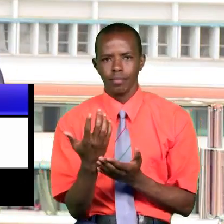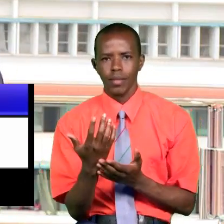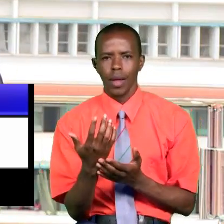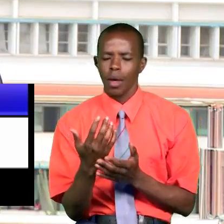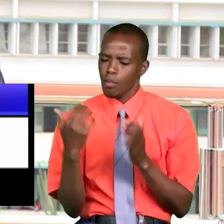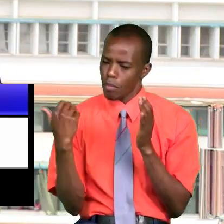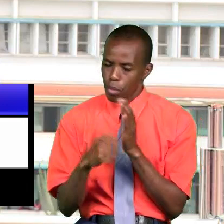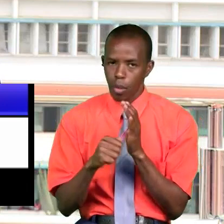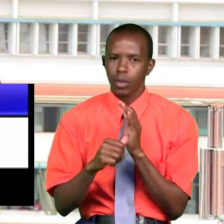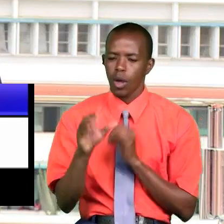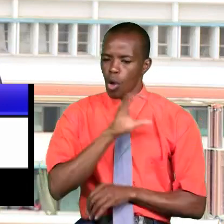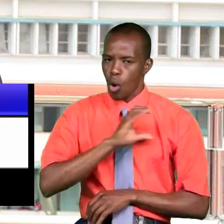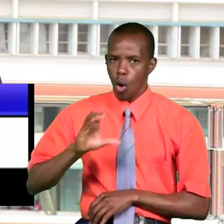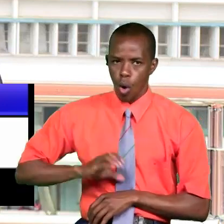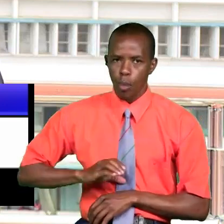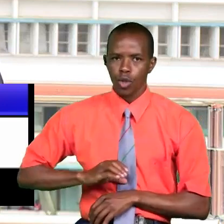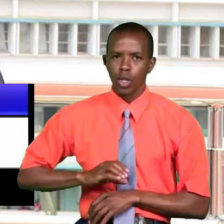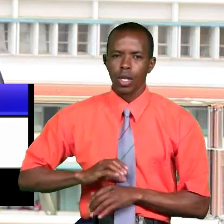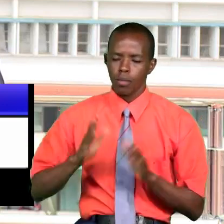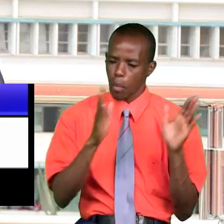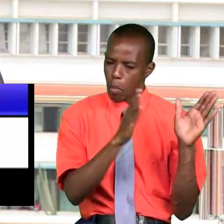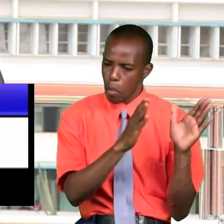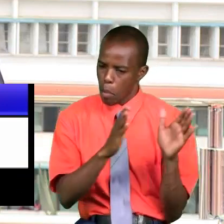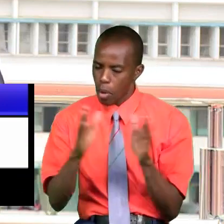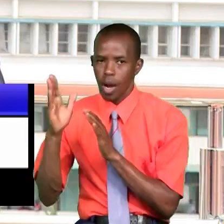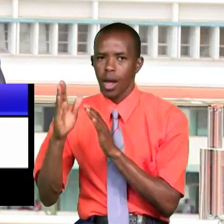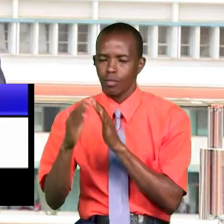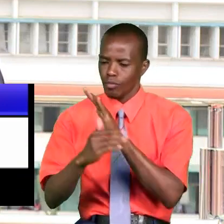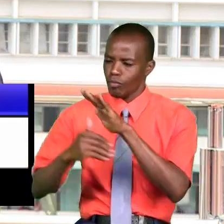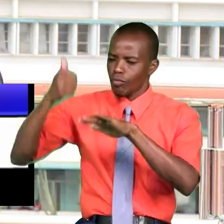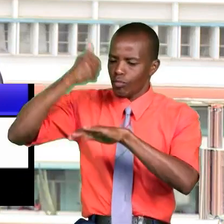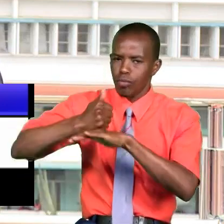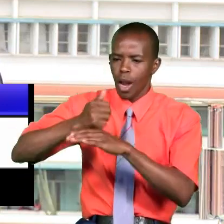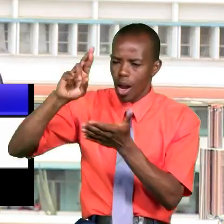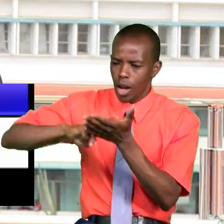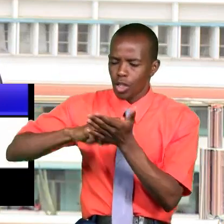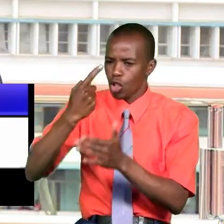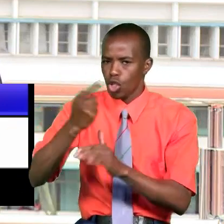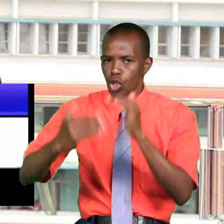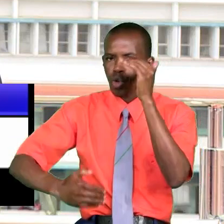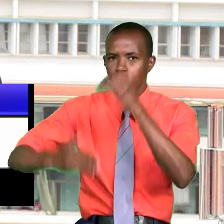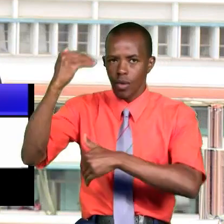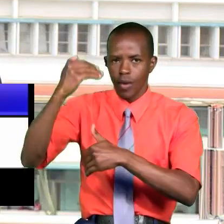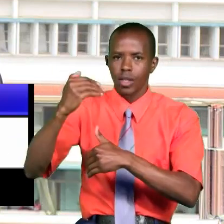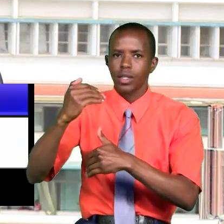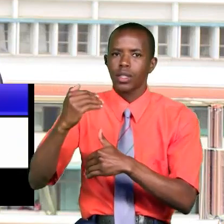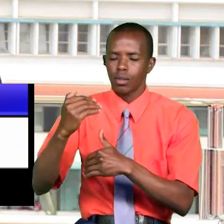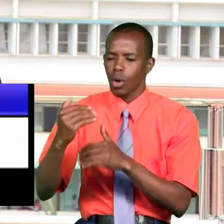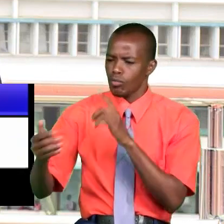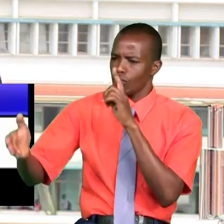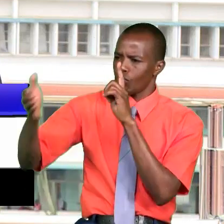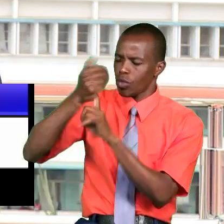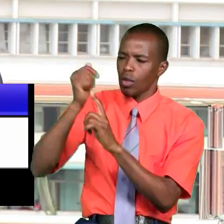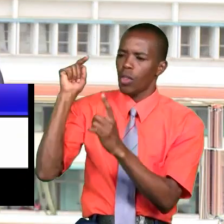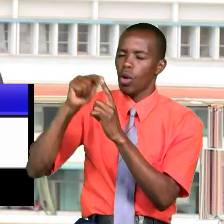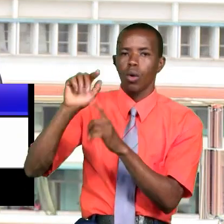headache, and now the commission has re-strategized, setting up registration centers in every campus in a bid to mark or beat